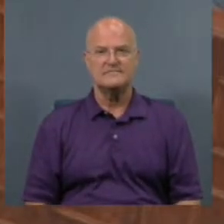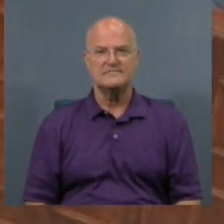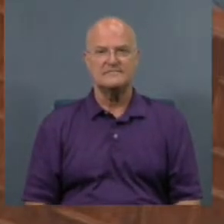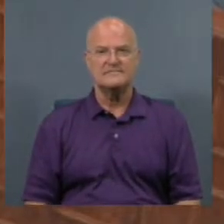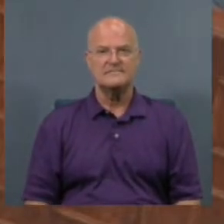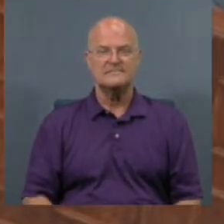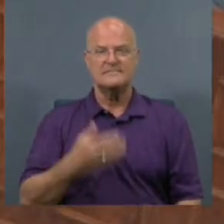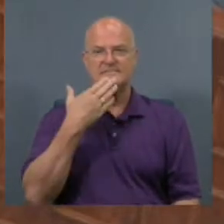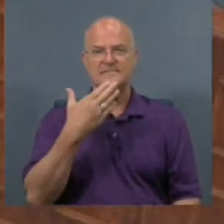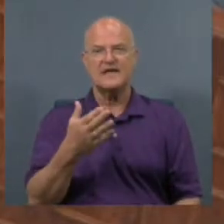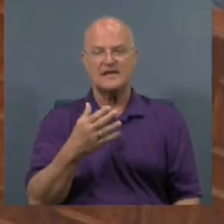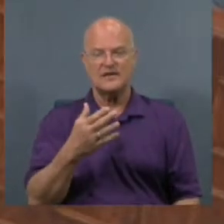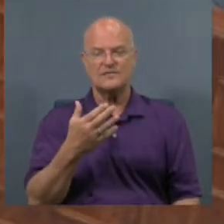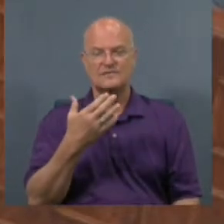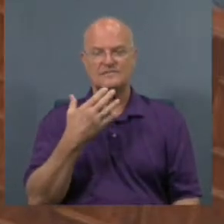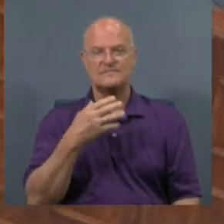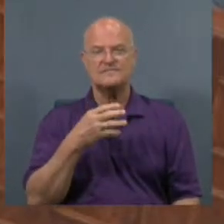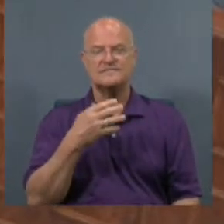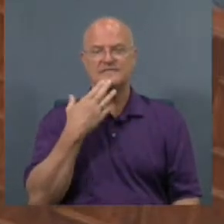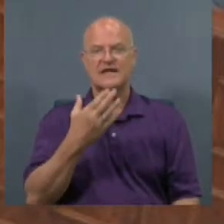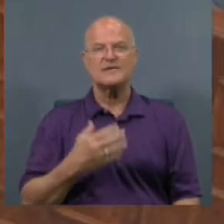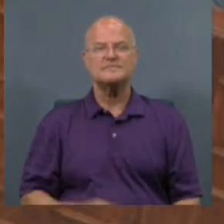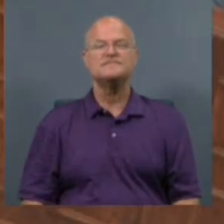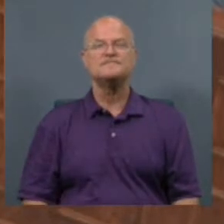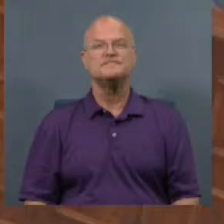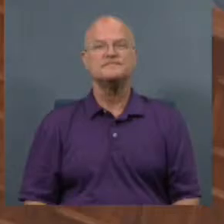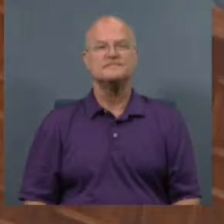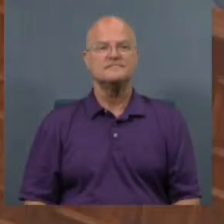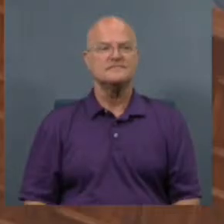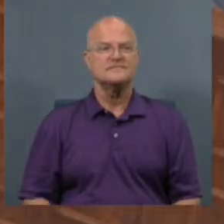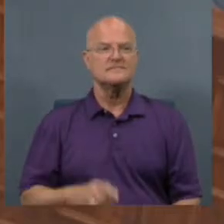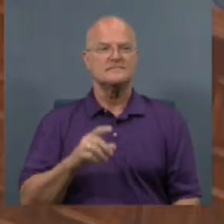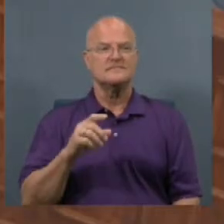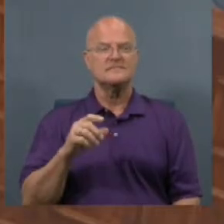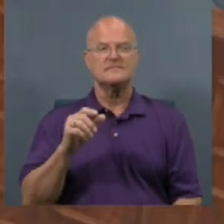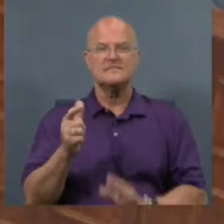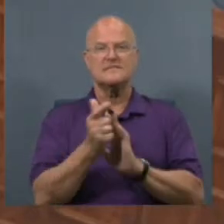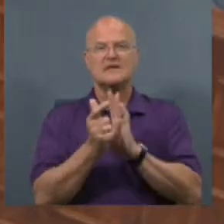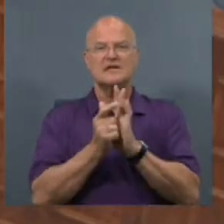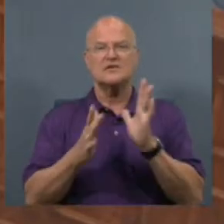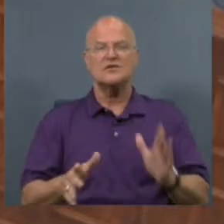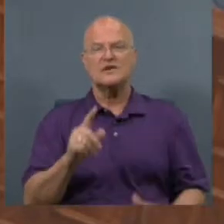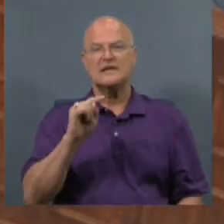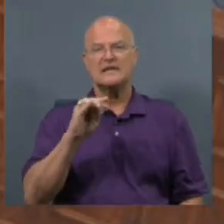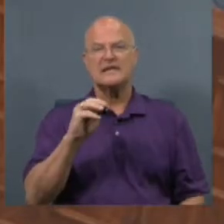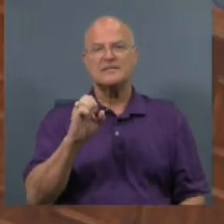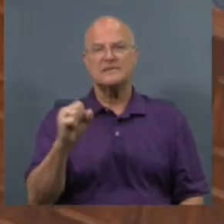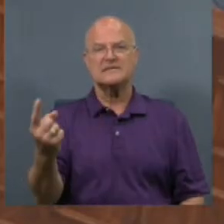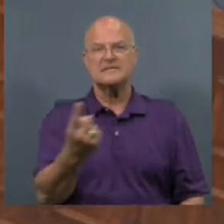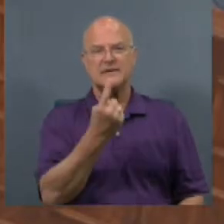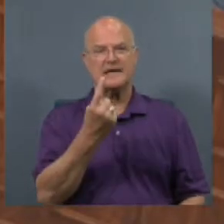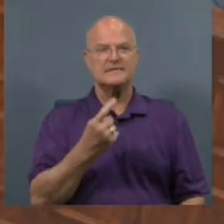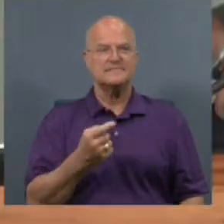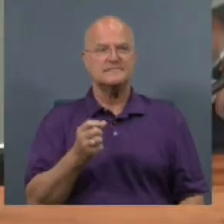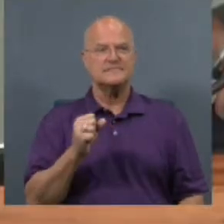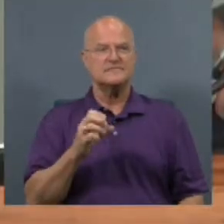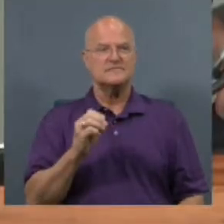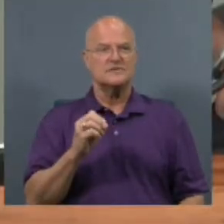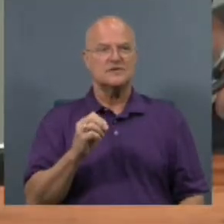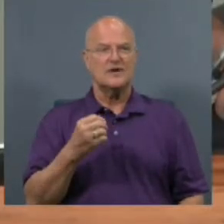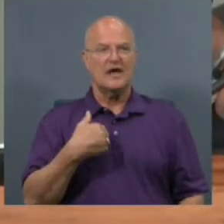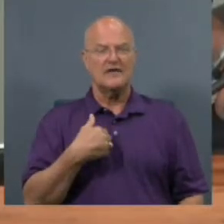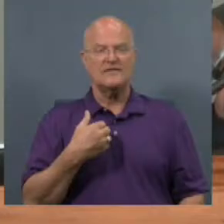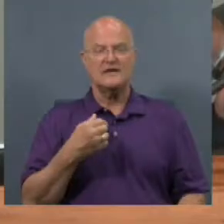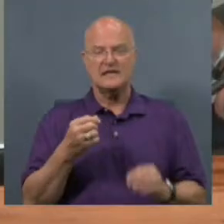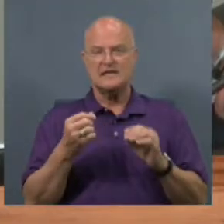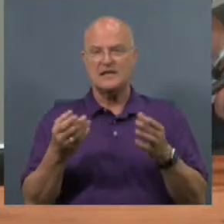Thank you, sir. For the record, Attorney Timmons, could you please come back up to the podium here? So, did you